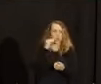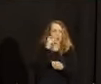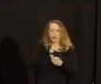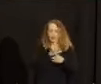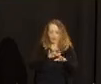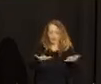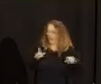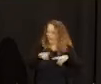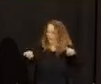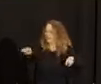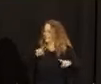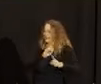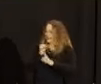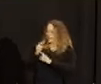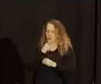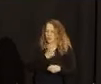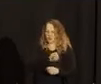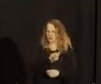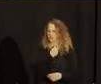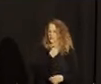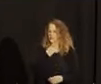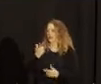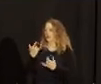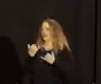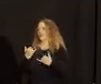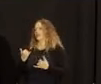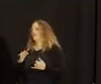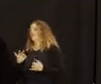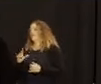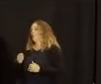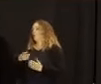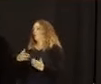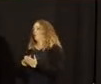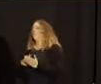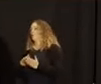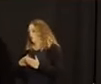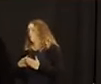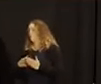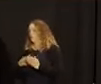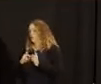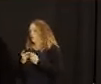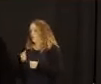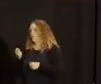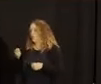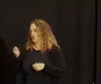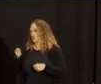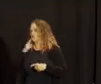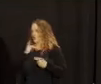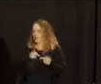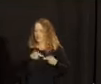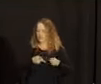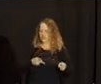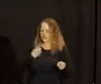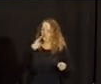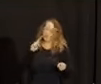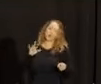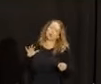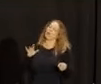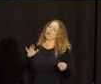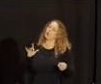in Florida, where there is currently a lawsuit by the Department of Justice against nursing home facilities